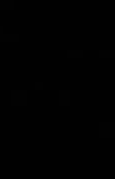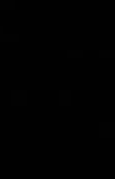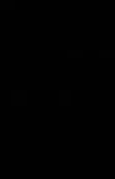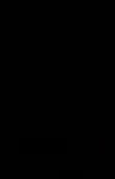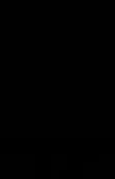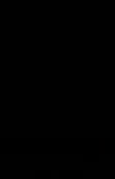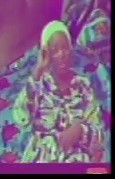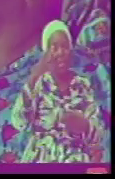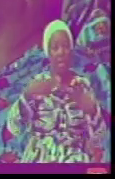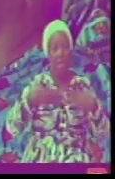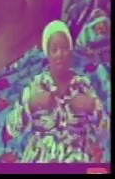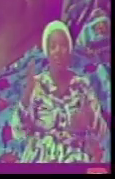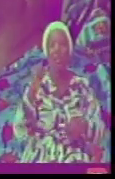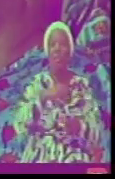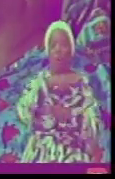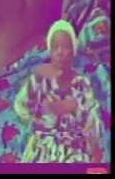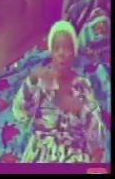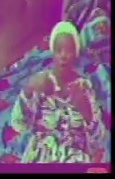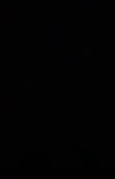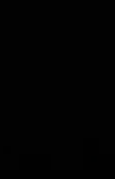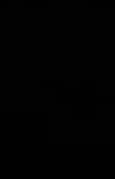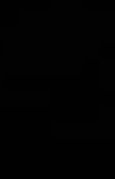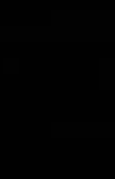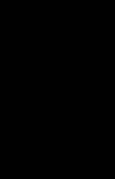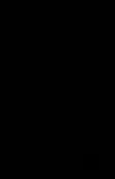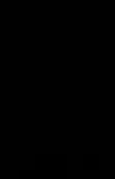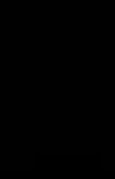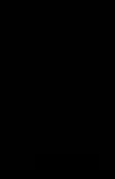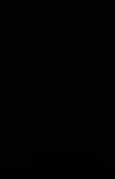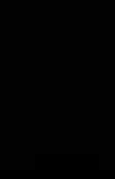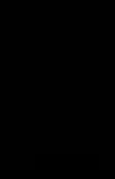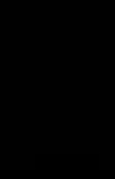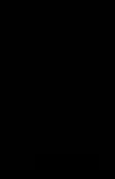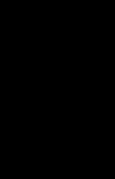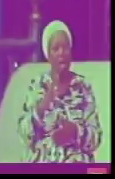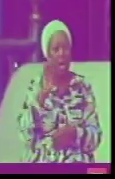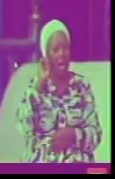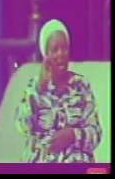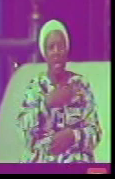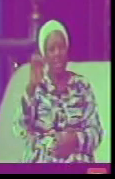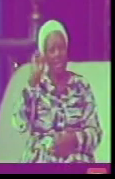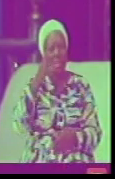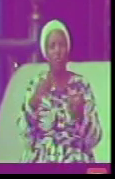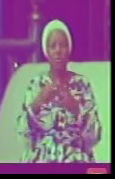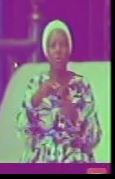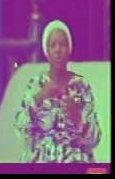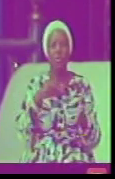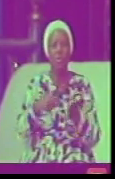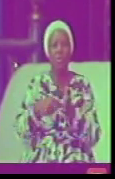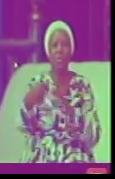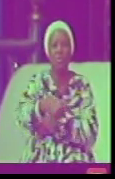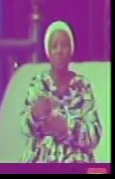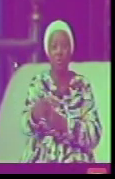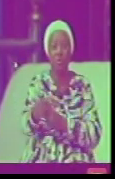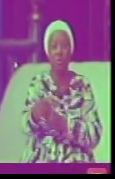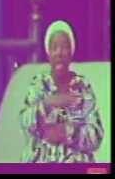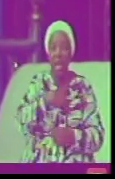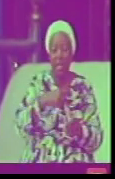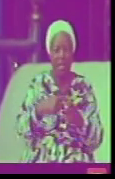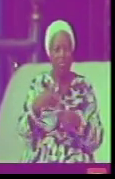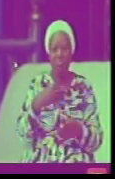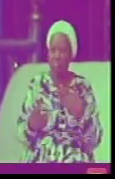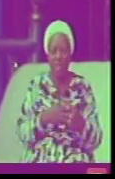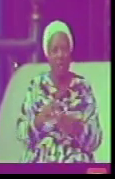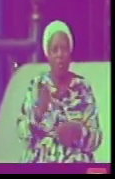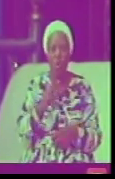he healed them all. He healed them all. And he's coming to you